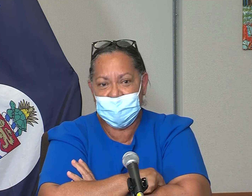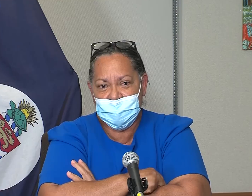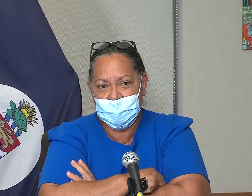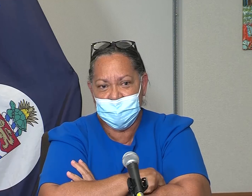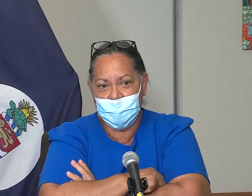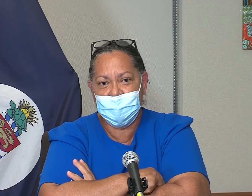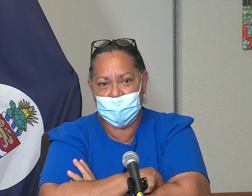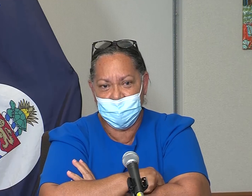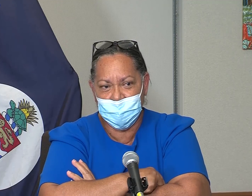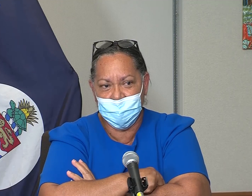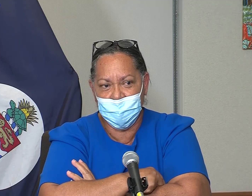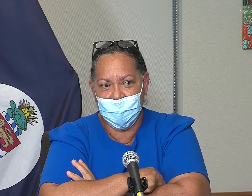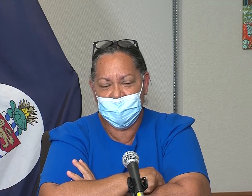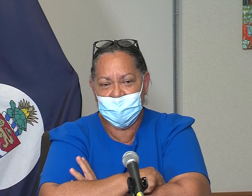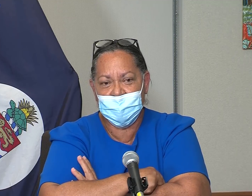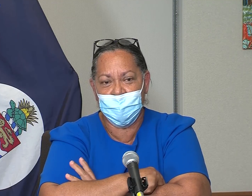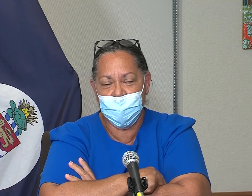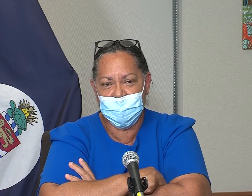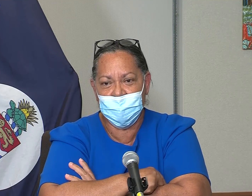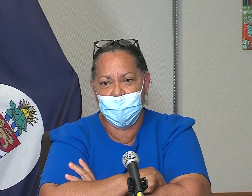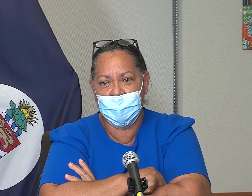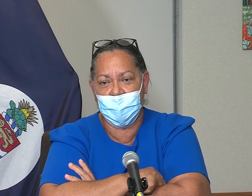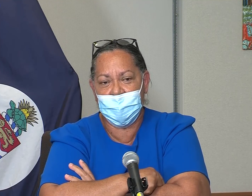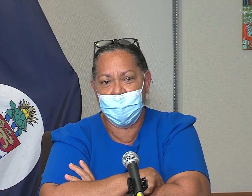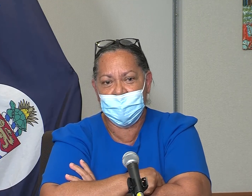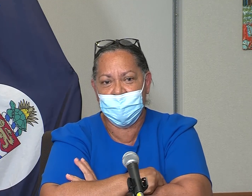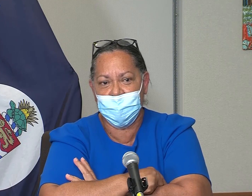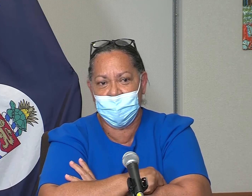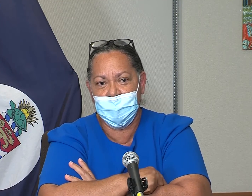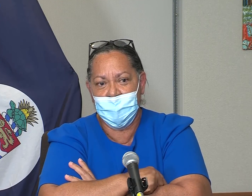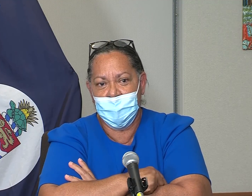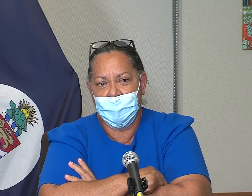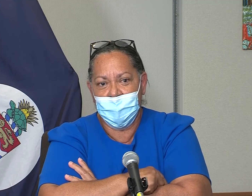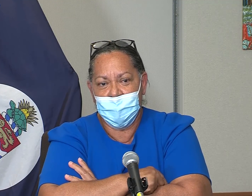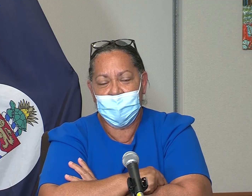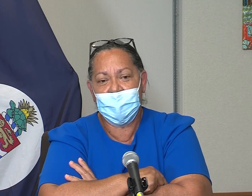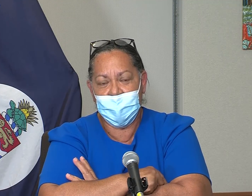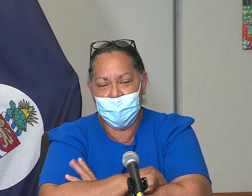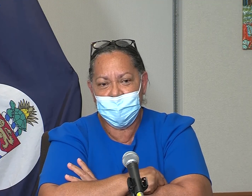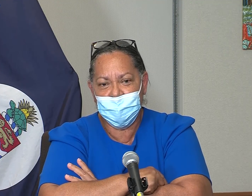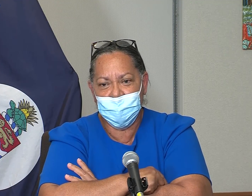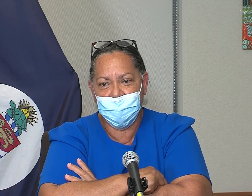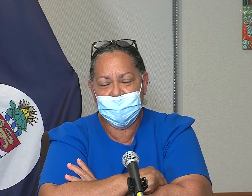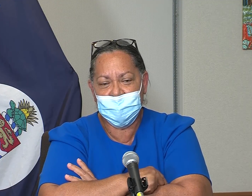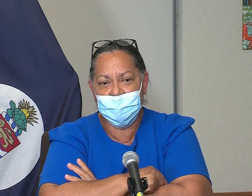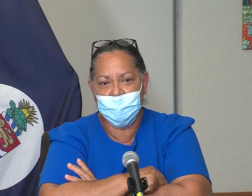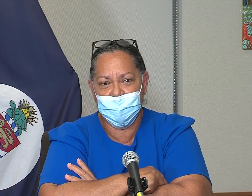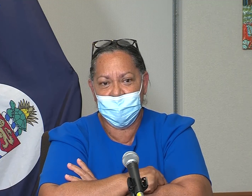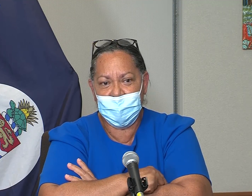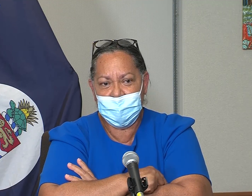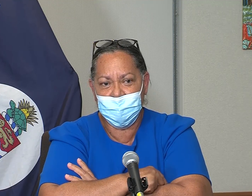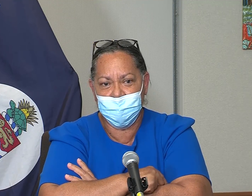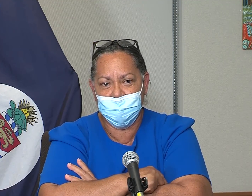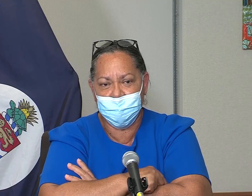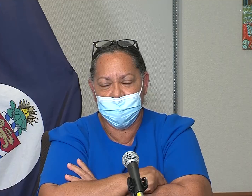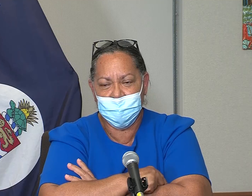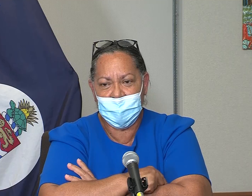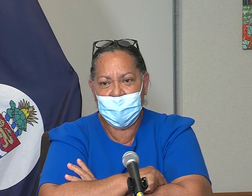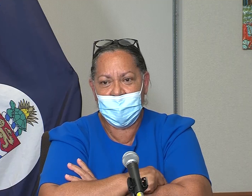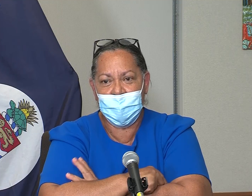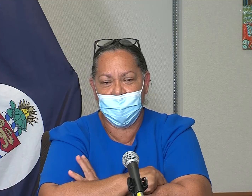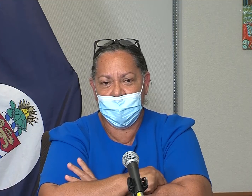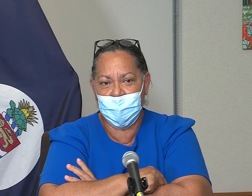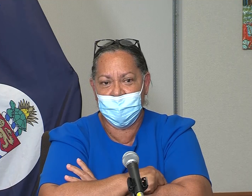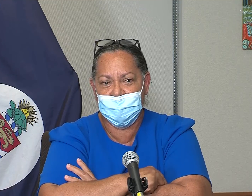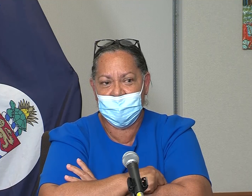your distance from doubt, which is inclusive but not limited to the garbage we see on social media